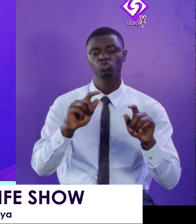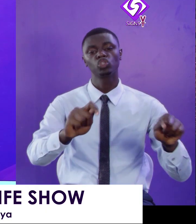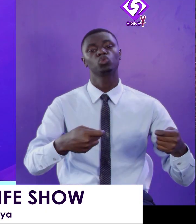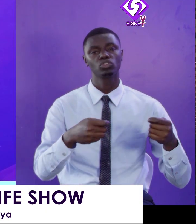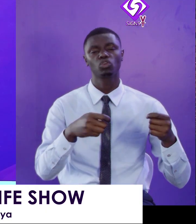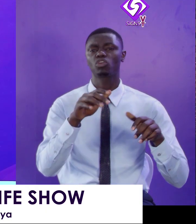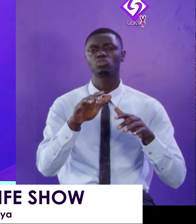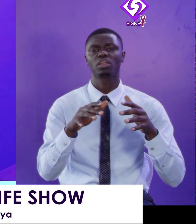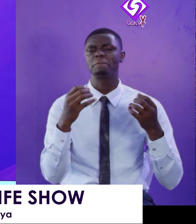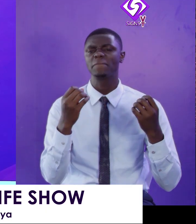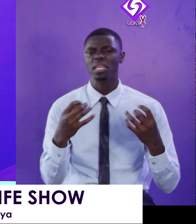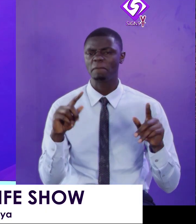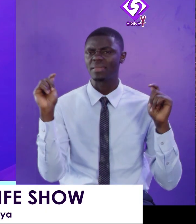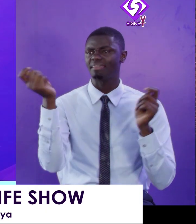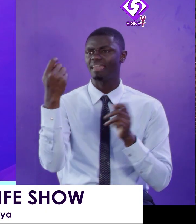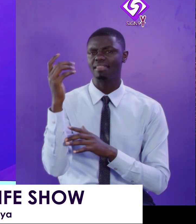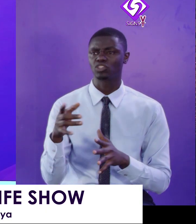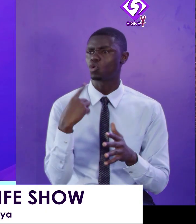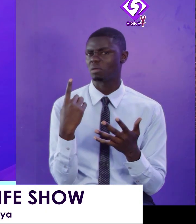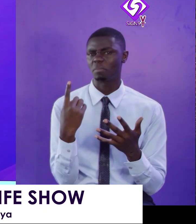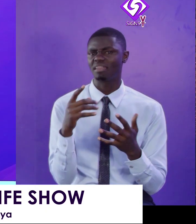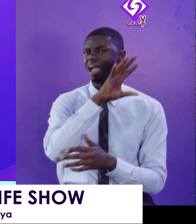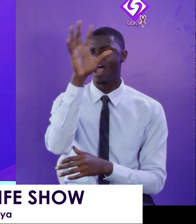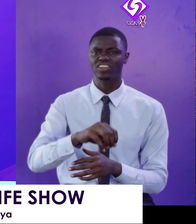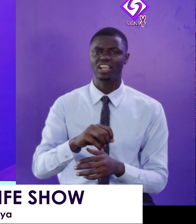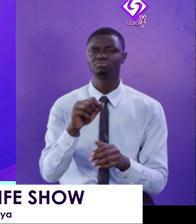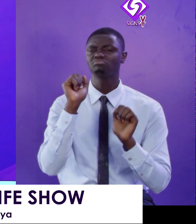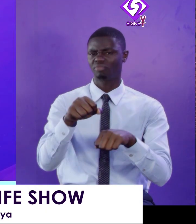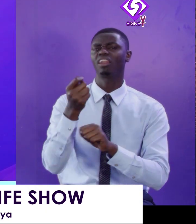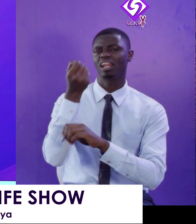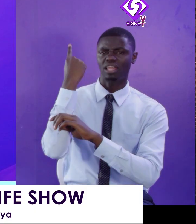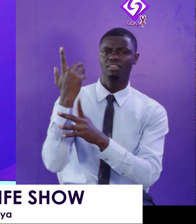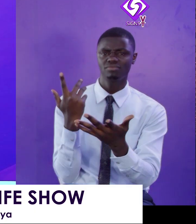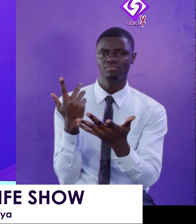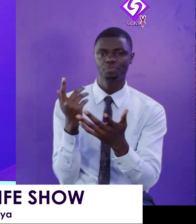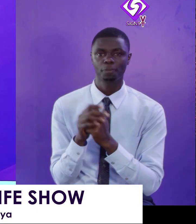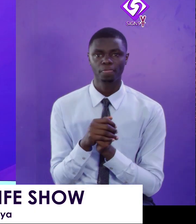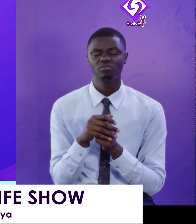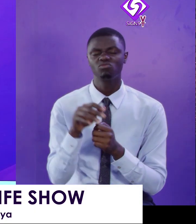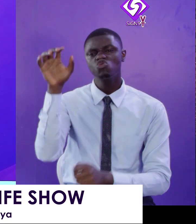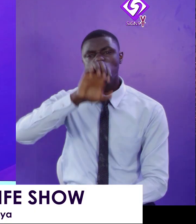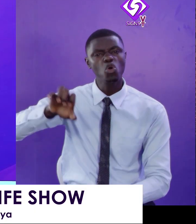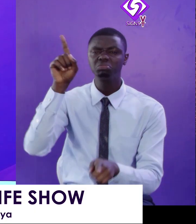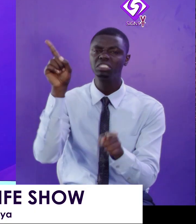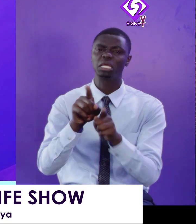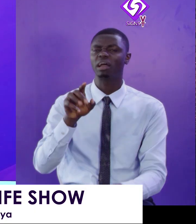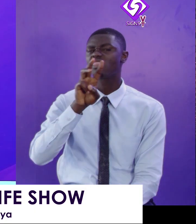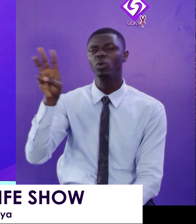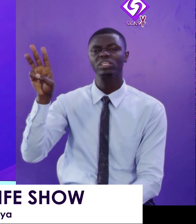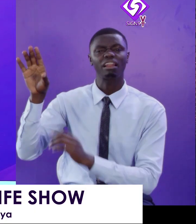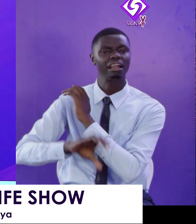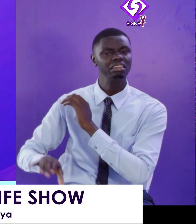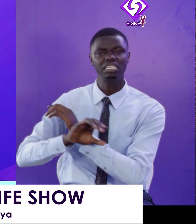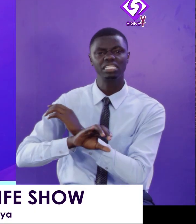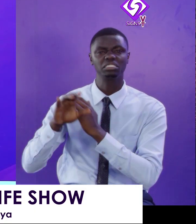probably those of us who are watching from Africa may understand what I'm talking about. By the way, even Europe and the West